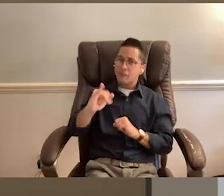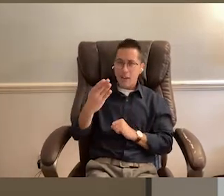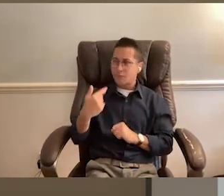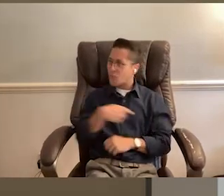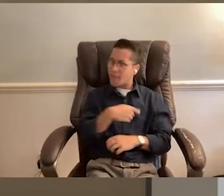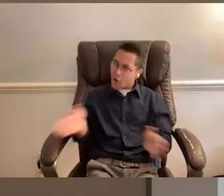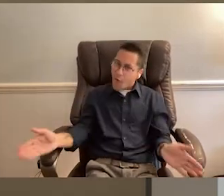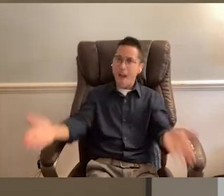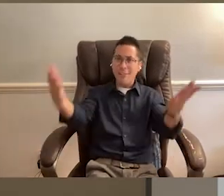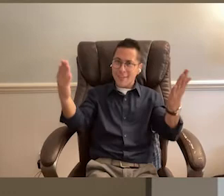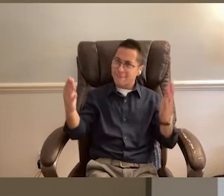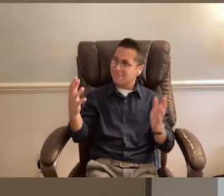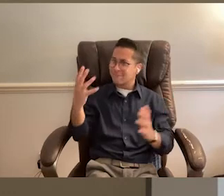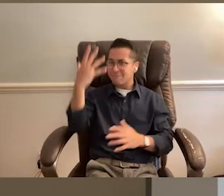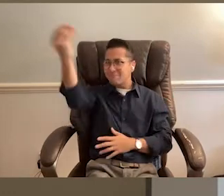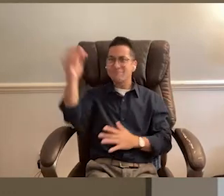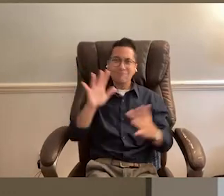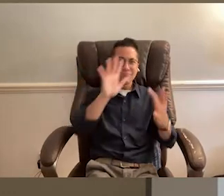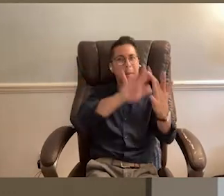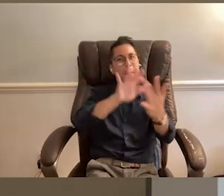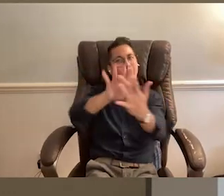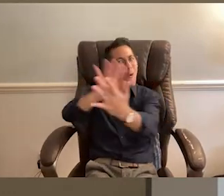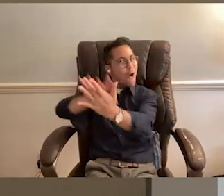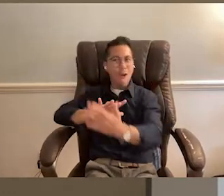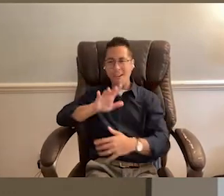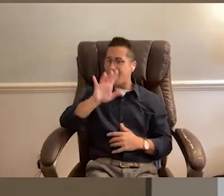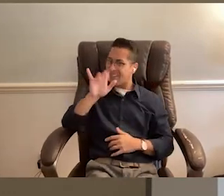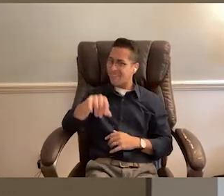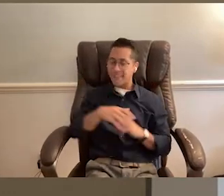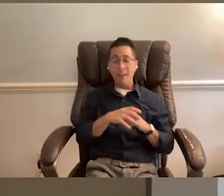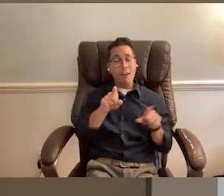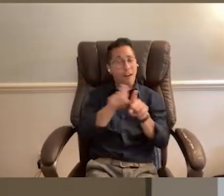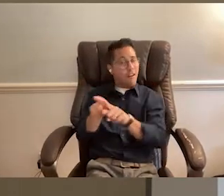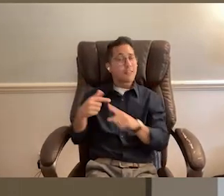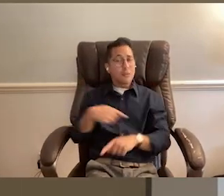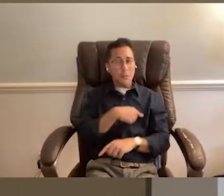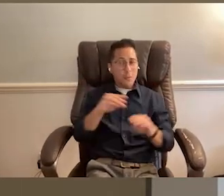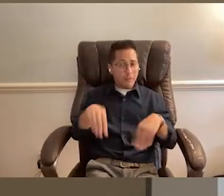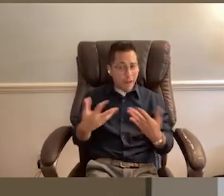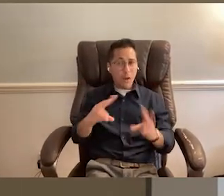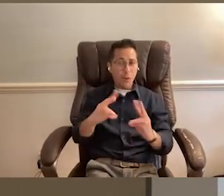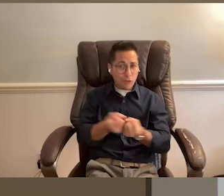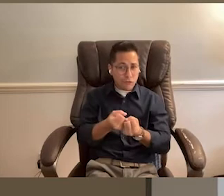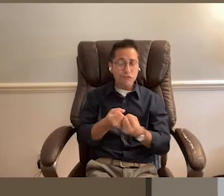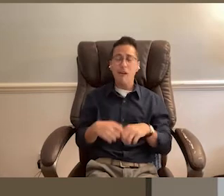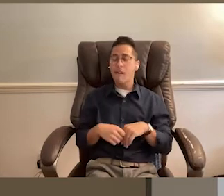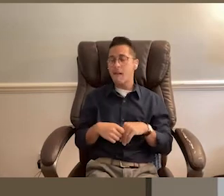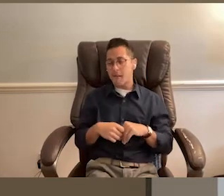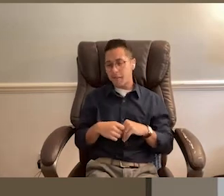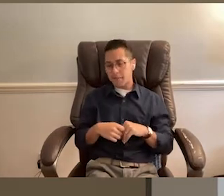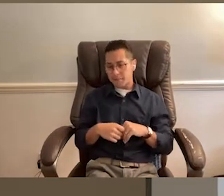concerts, those games. We have something on campus called Market Days, which is just like a big tabling event for local businesses